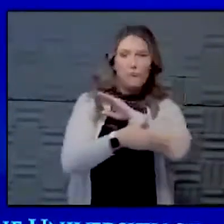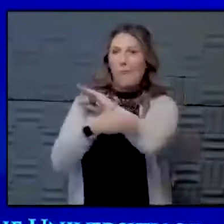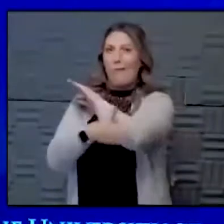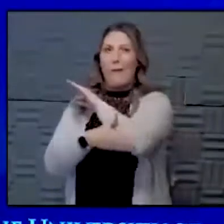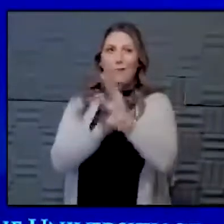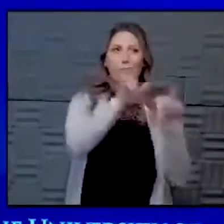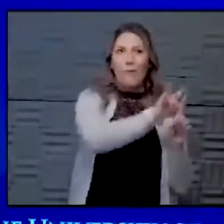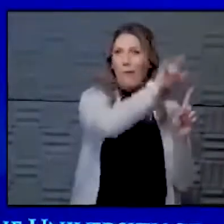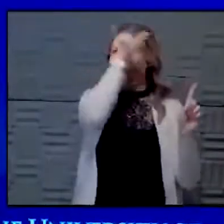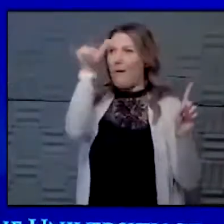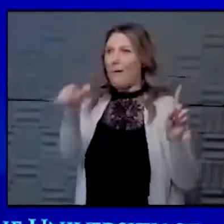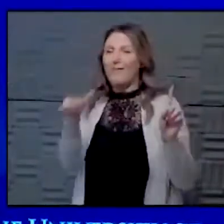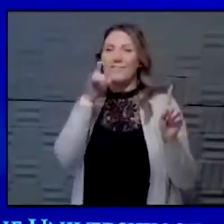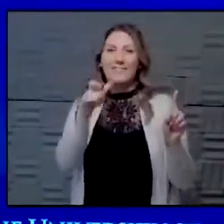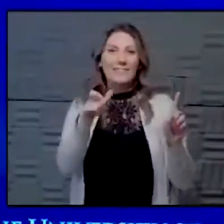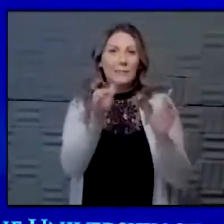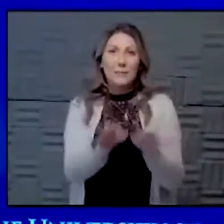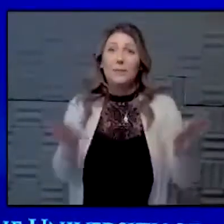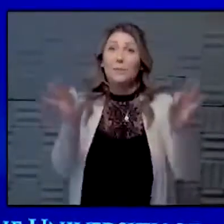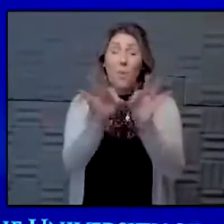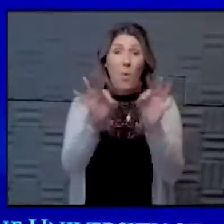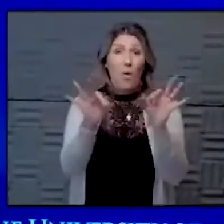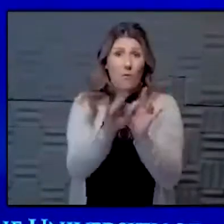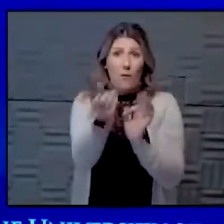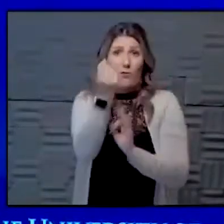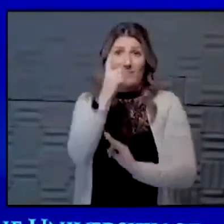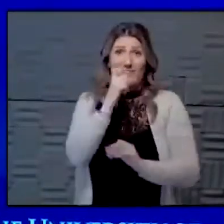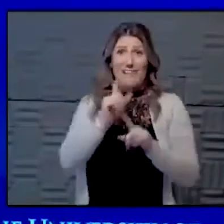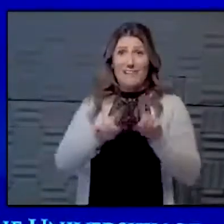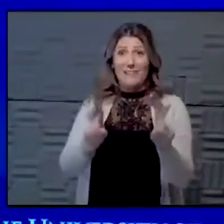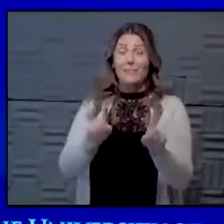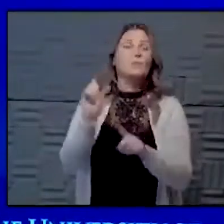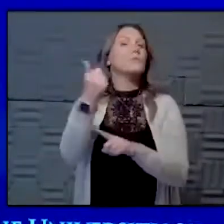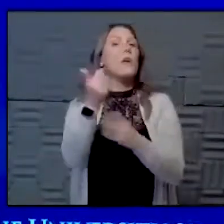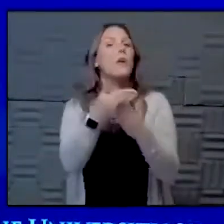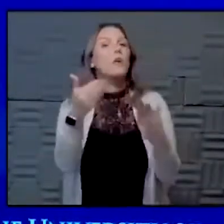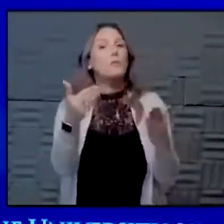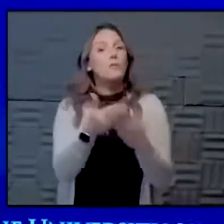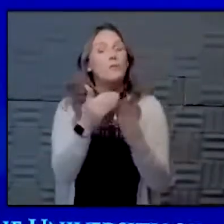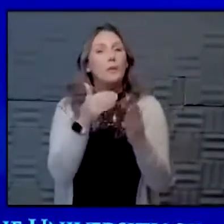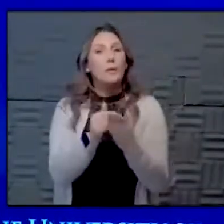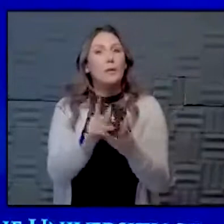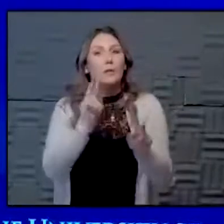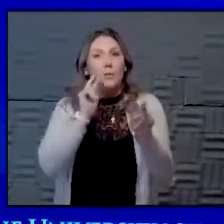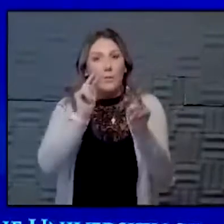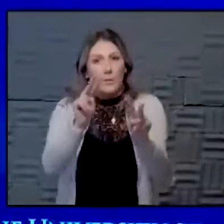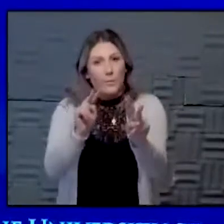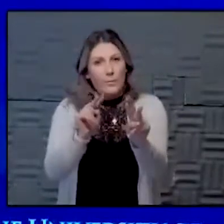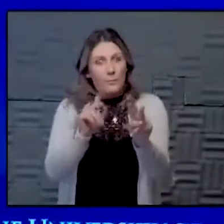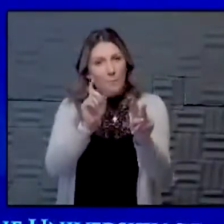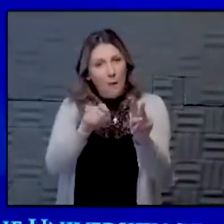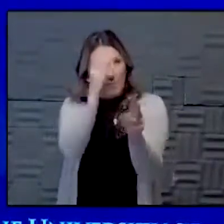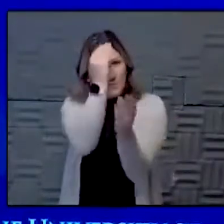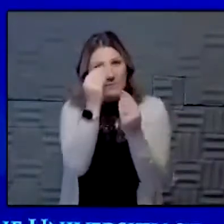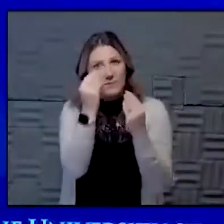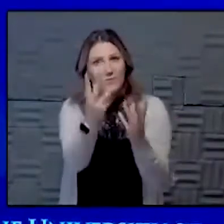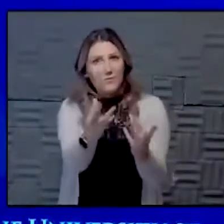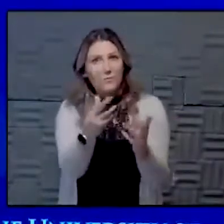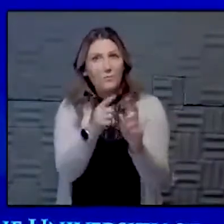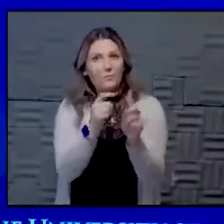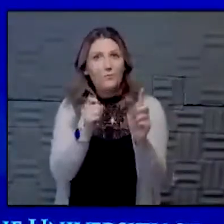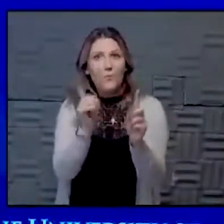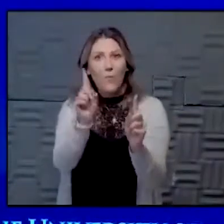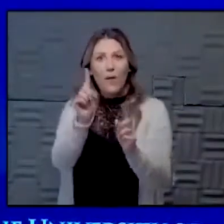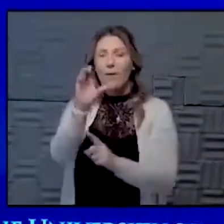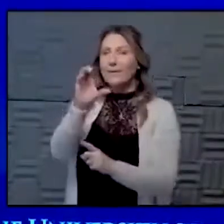isn't really an important difference. I think the only other thing I'd tell you to do is really watch the information coming out of the